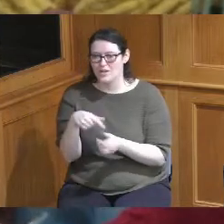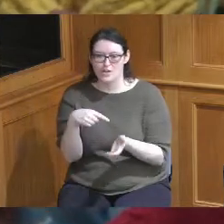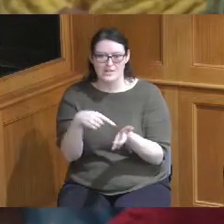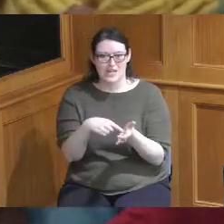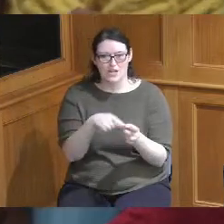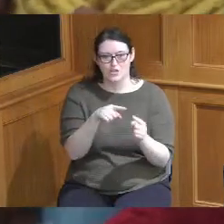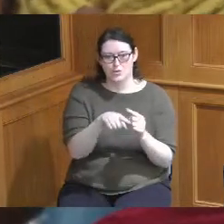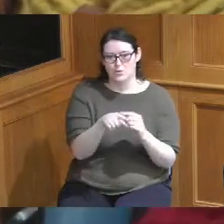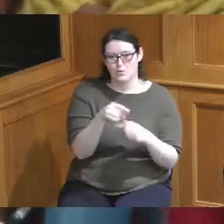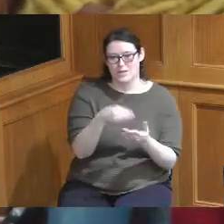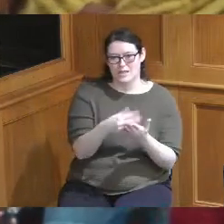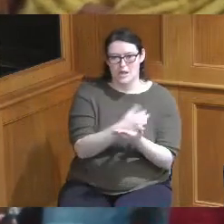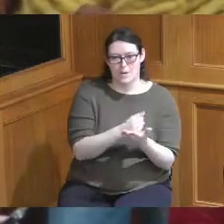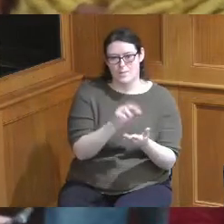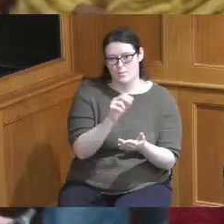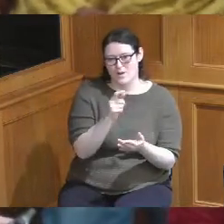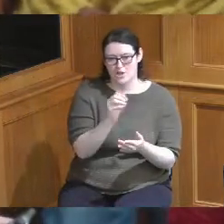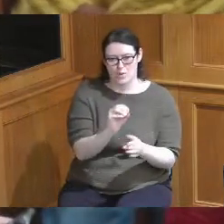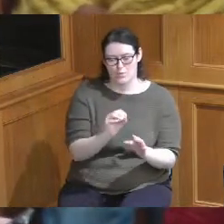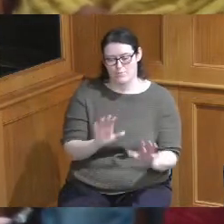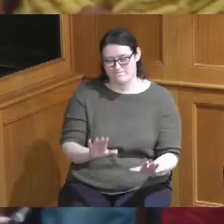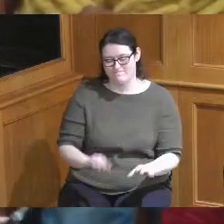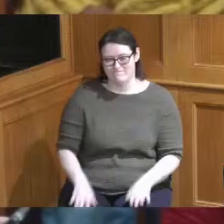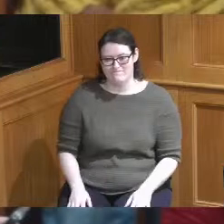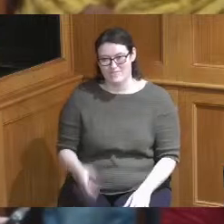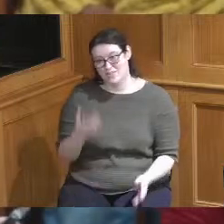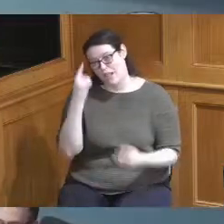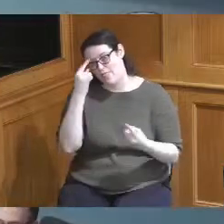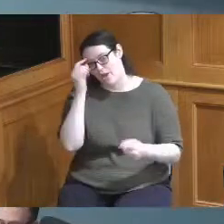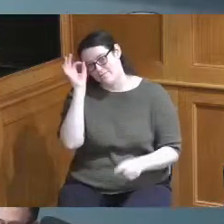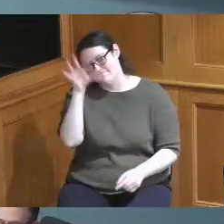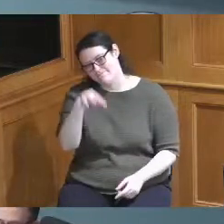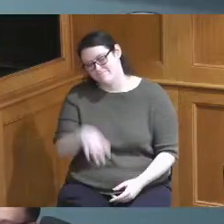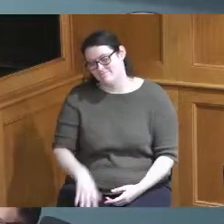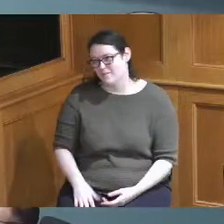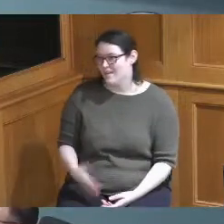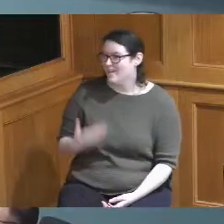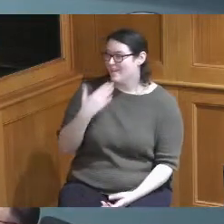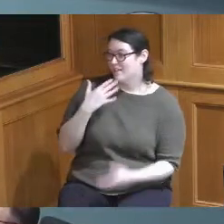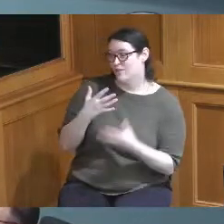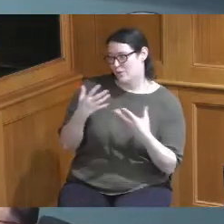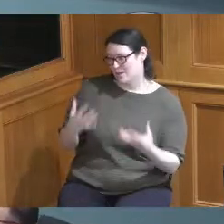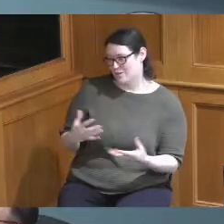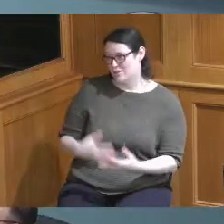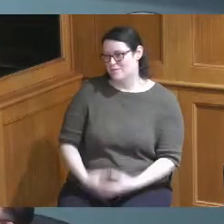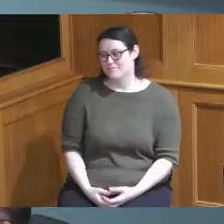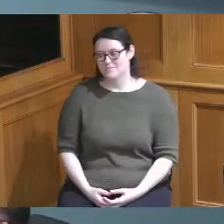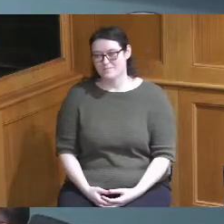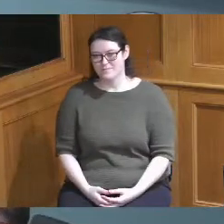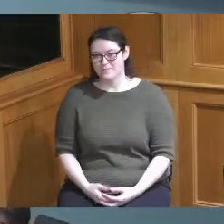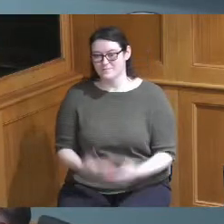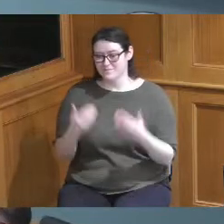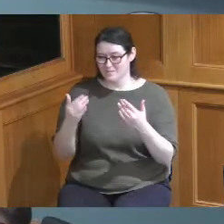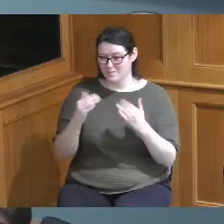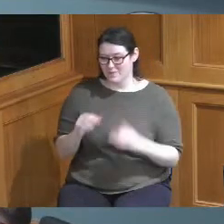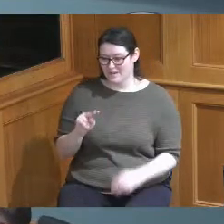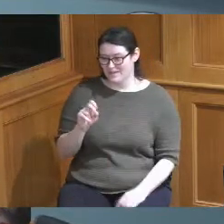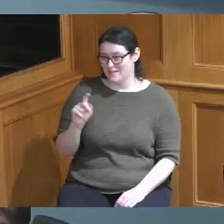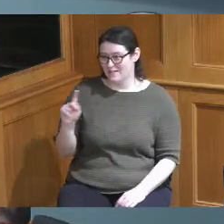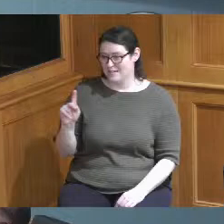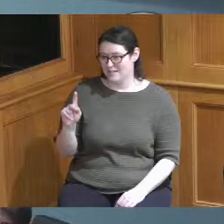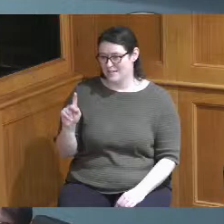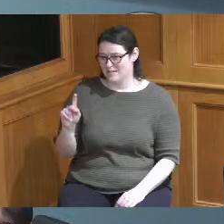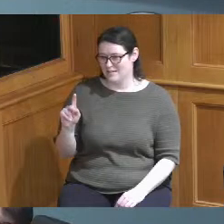income ratios. So just a thought. Thank you very much. Nick